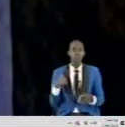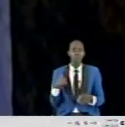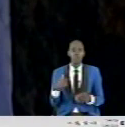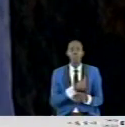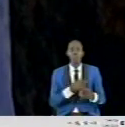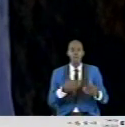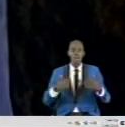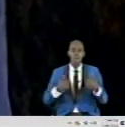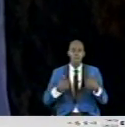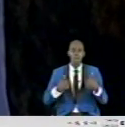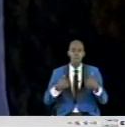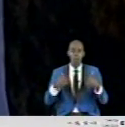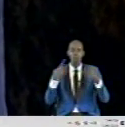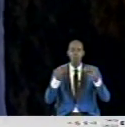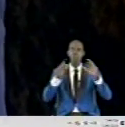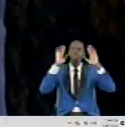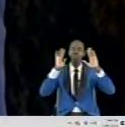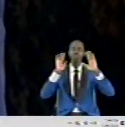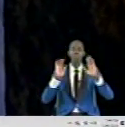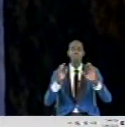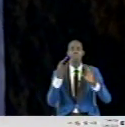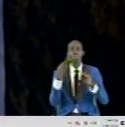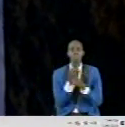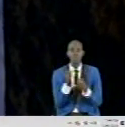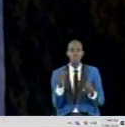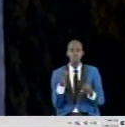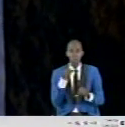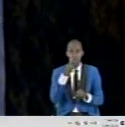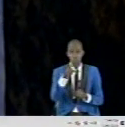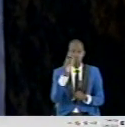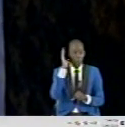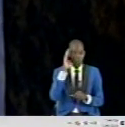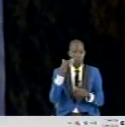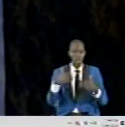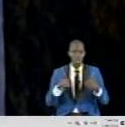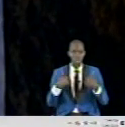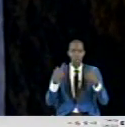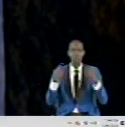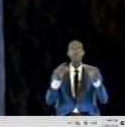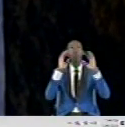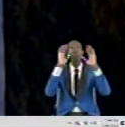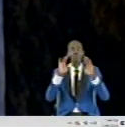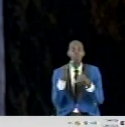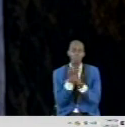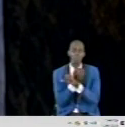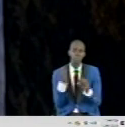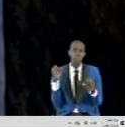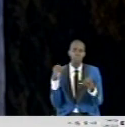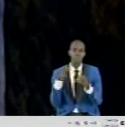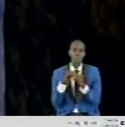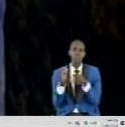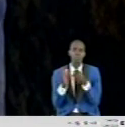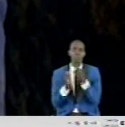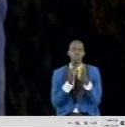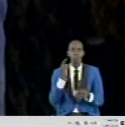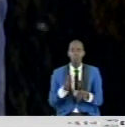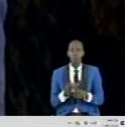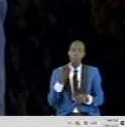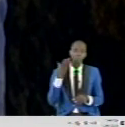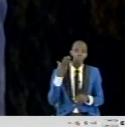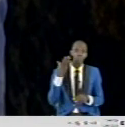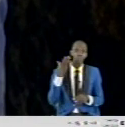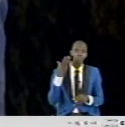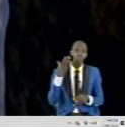salvation your heart the models of Salvation there's joy in